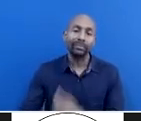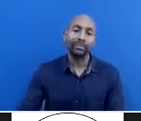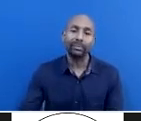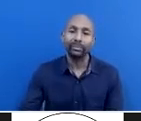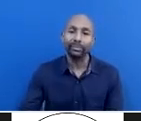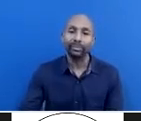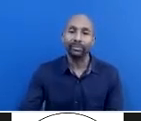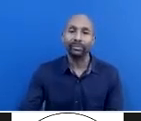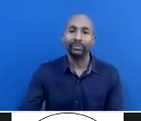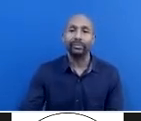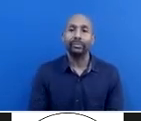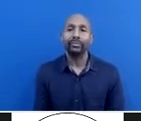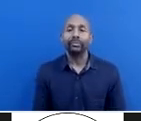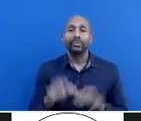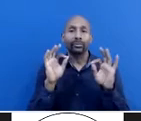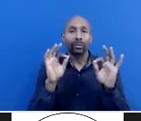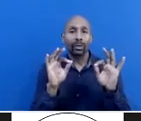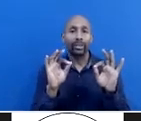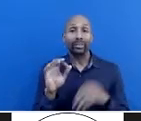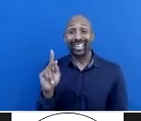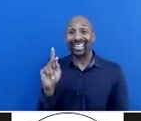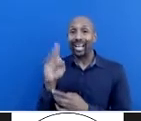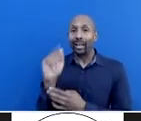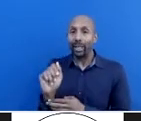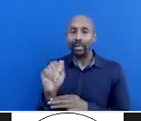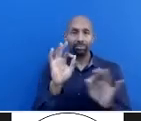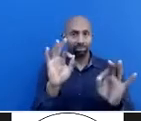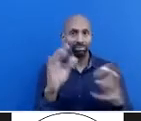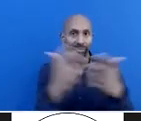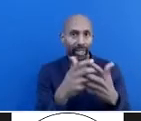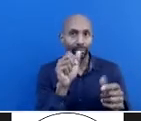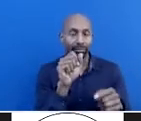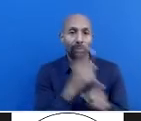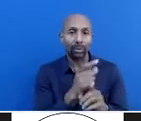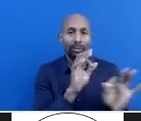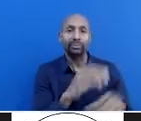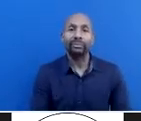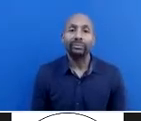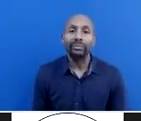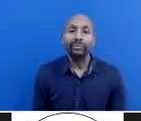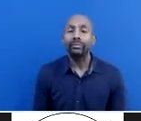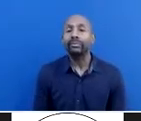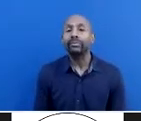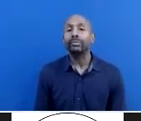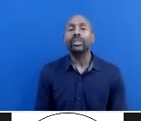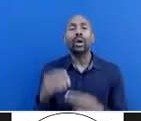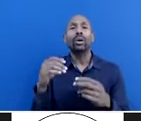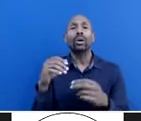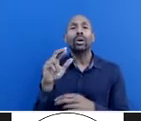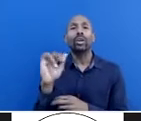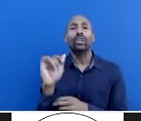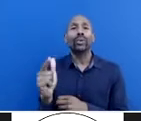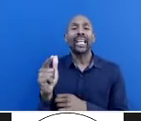can I tell you about the ring shout? The ring shout was this ceremony that enslaved people would